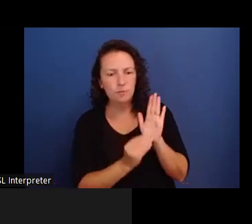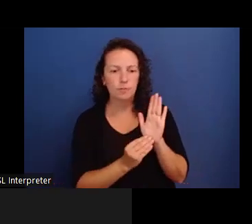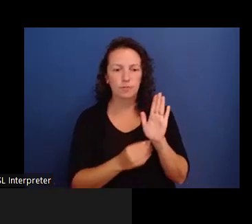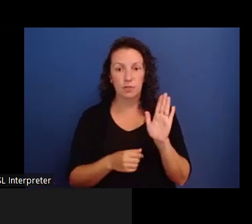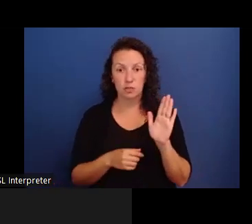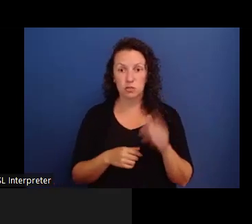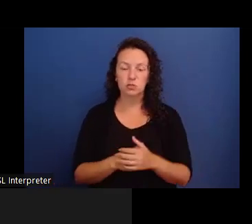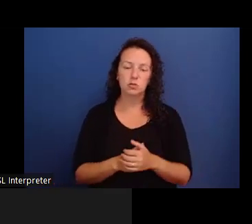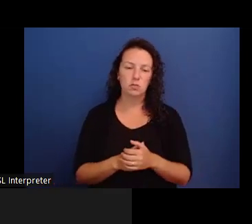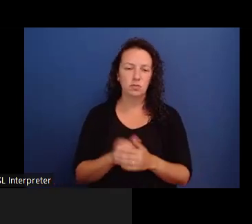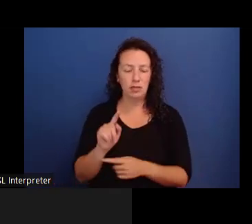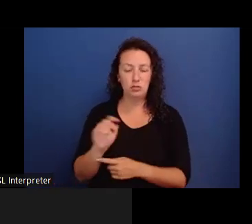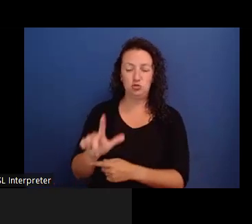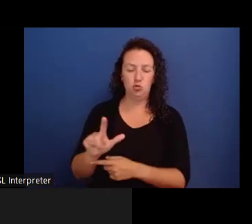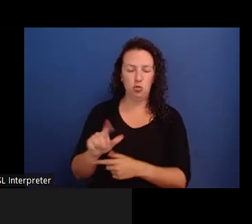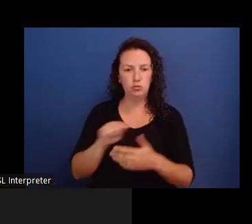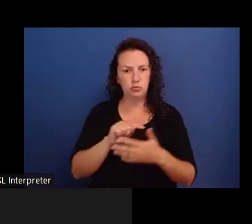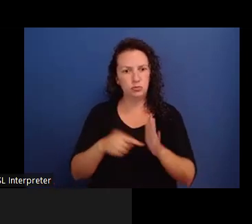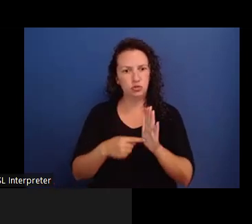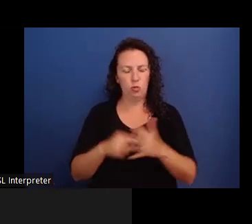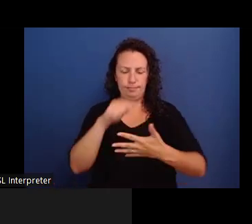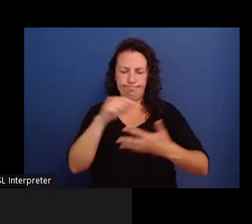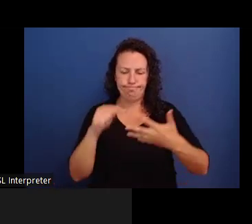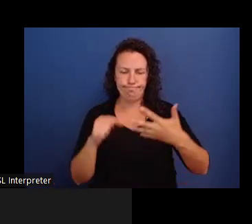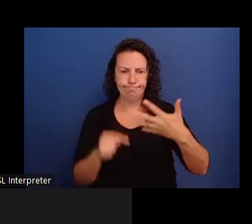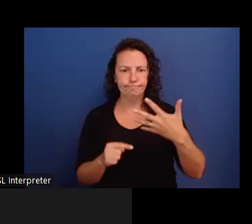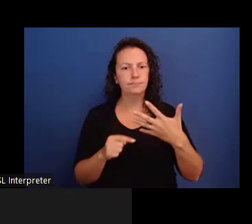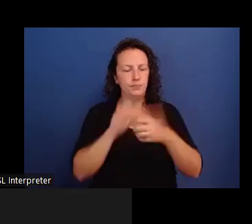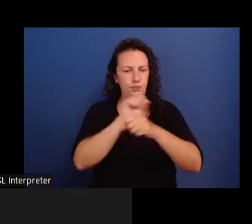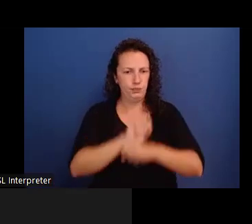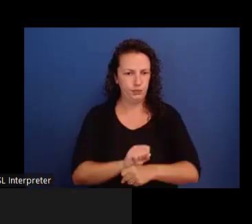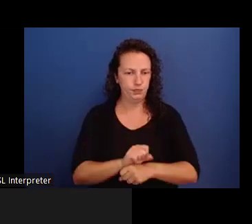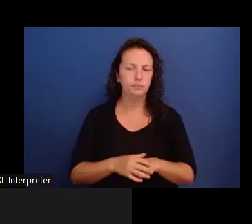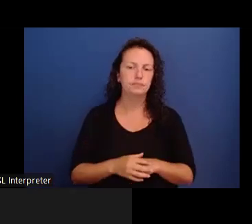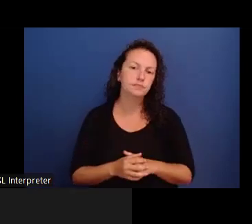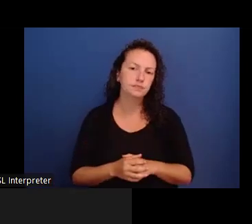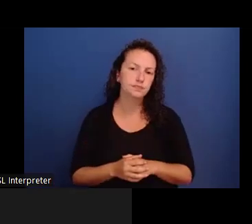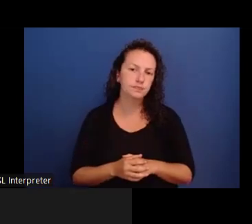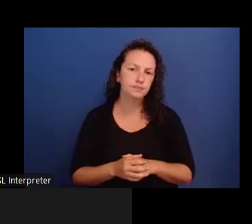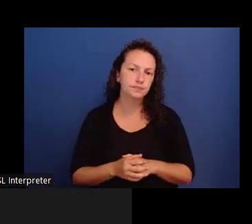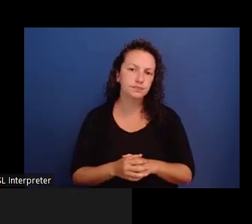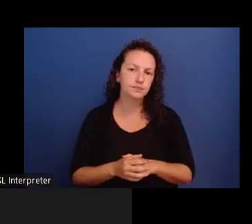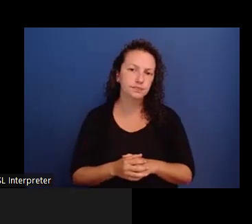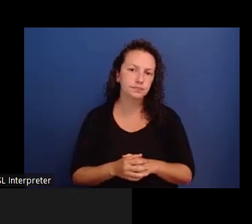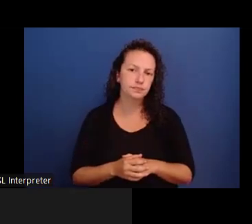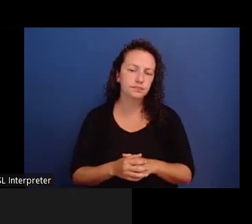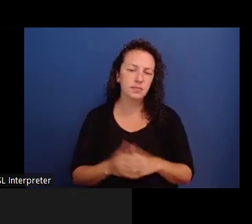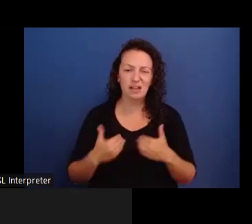tasks, but it'll show even more than that going in.